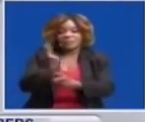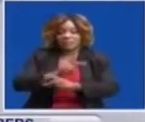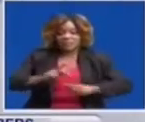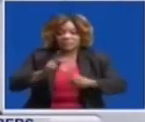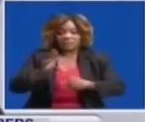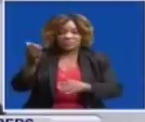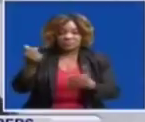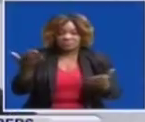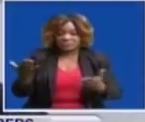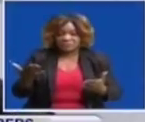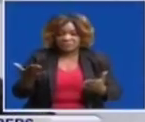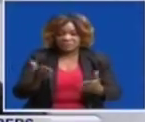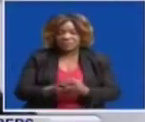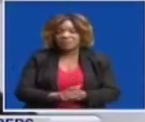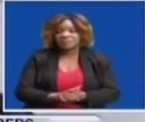automated,